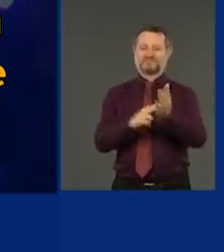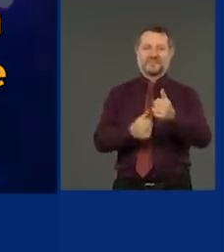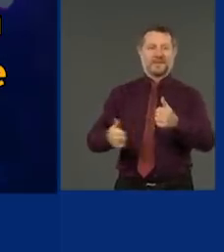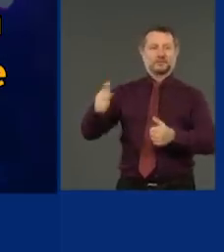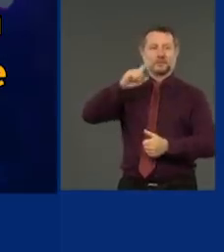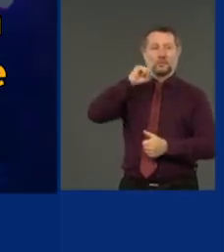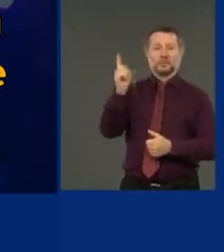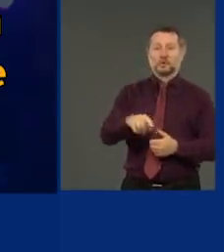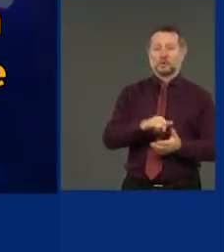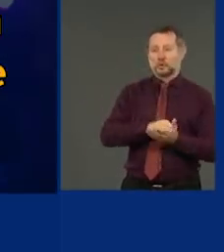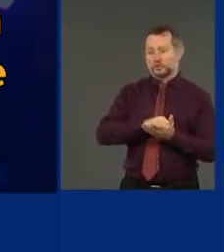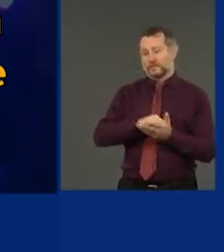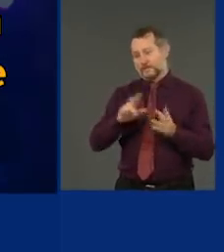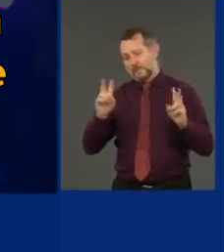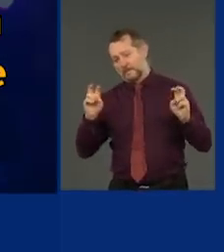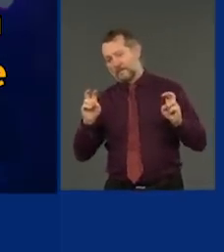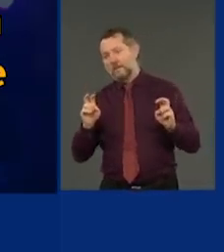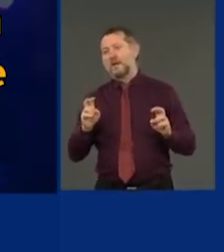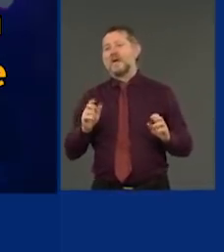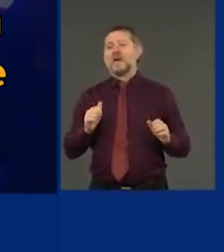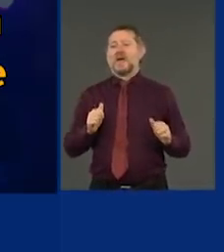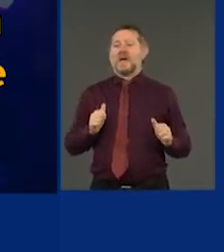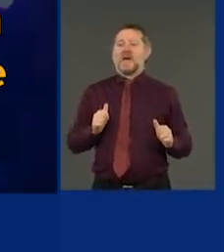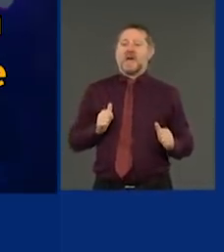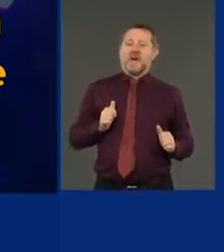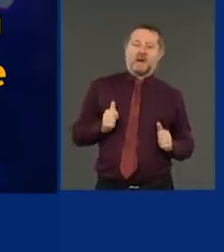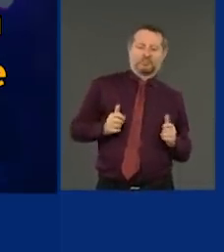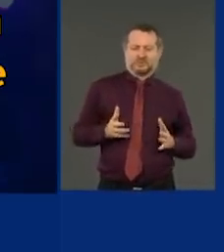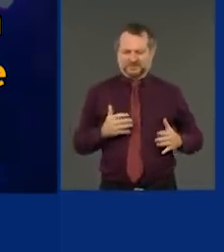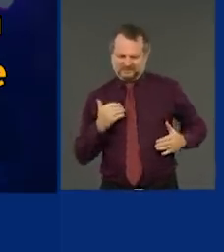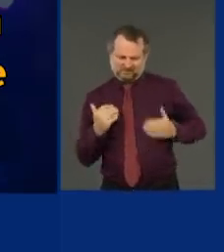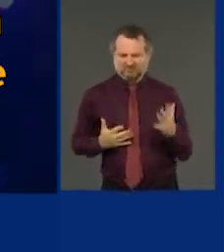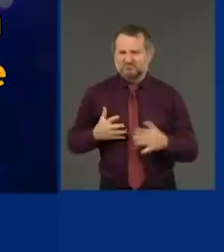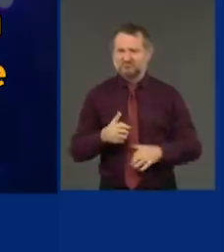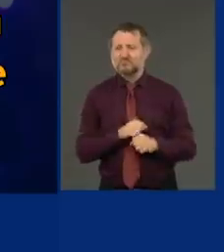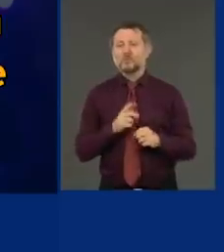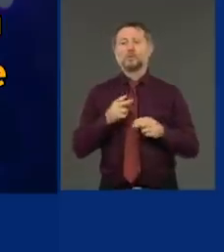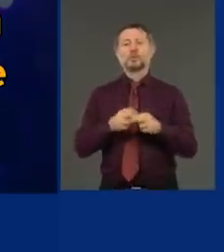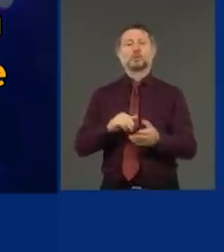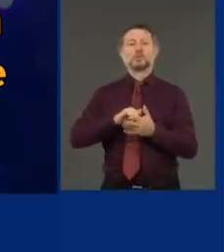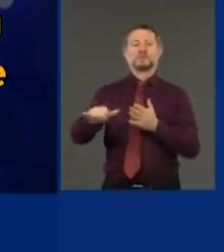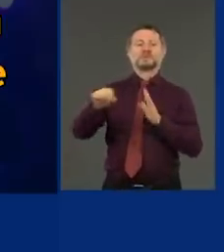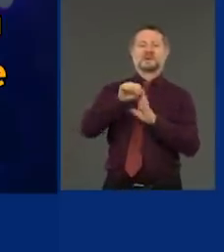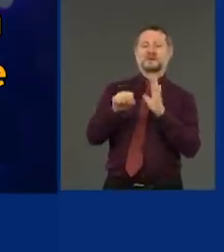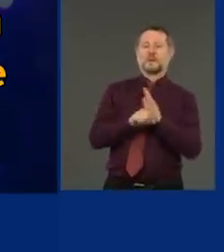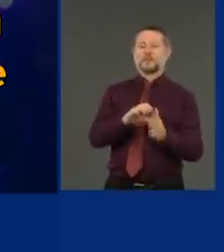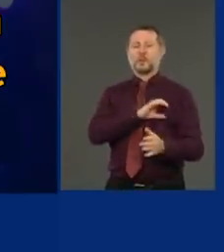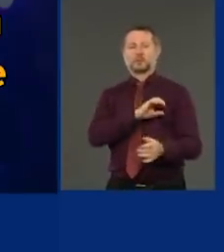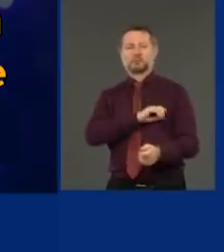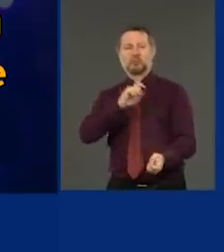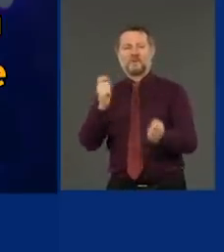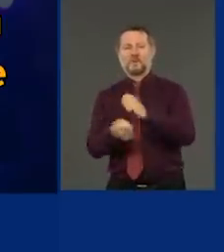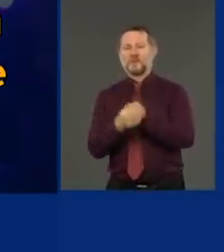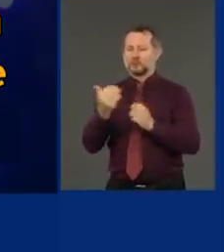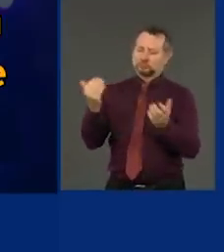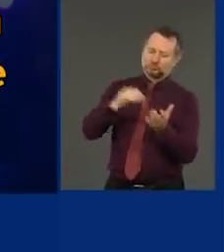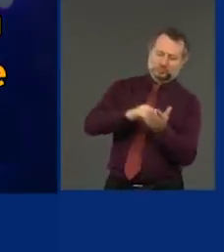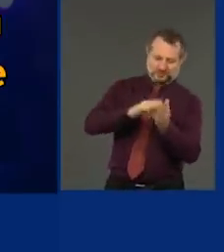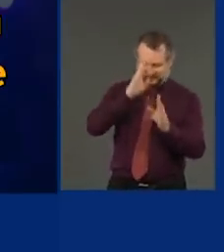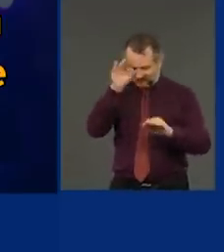ambitious. It was called the New York State Police Reform and Reinvention Collaborative. What it said